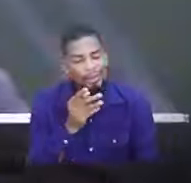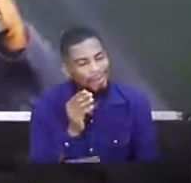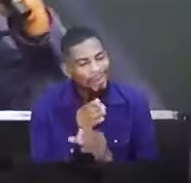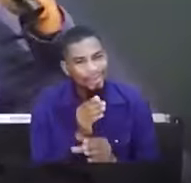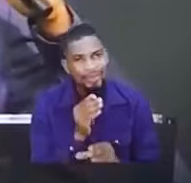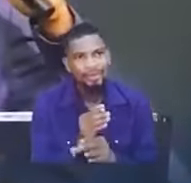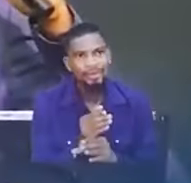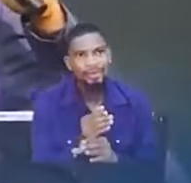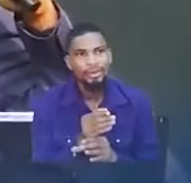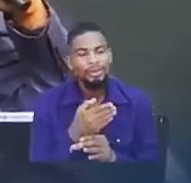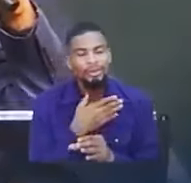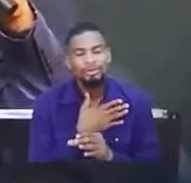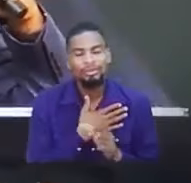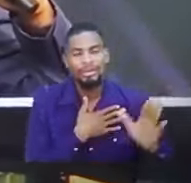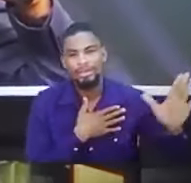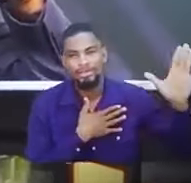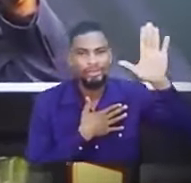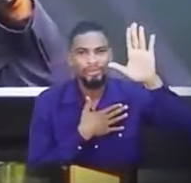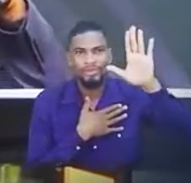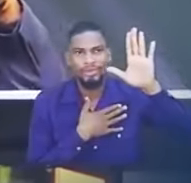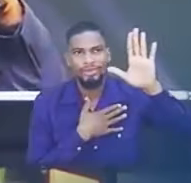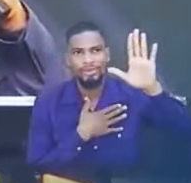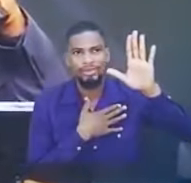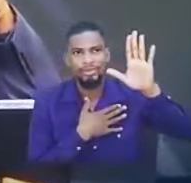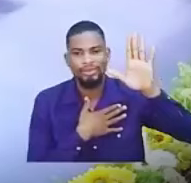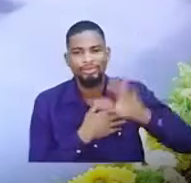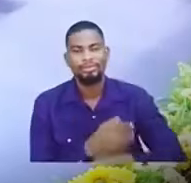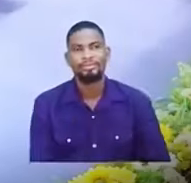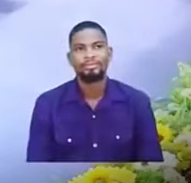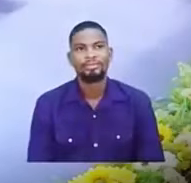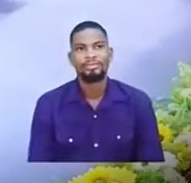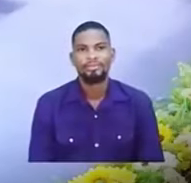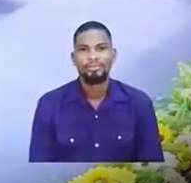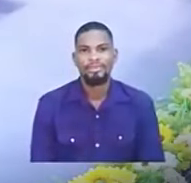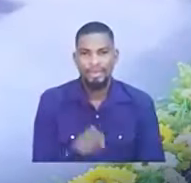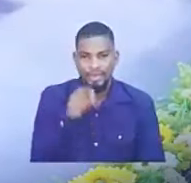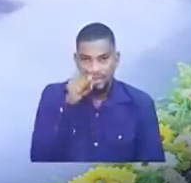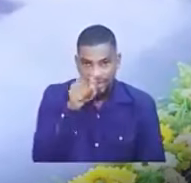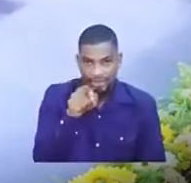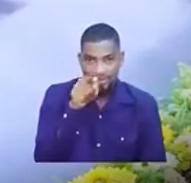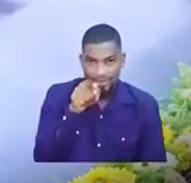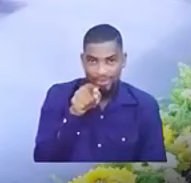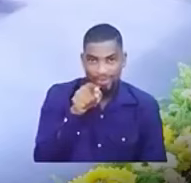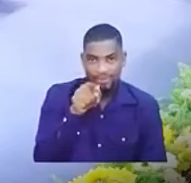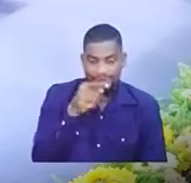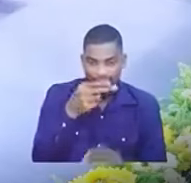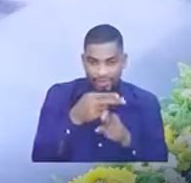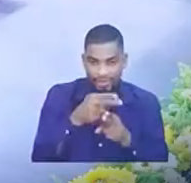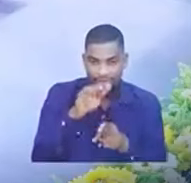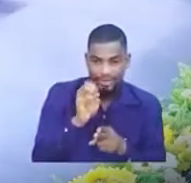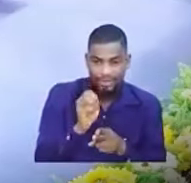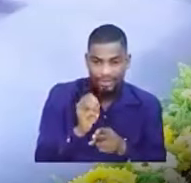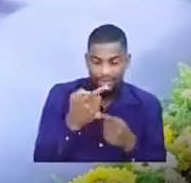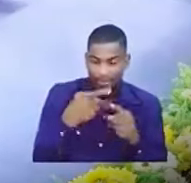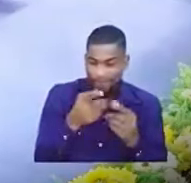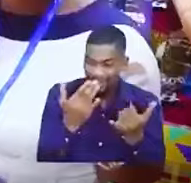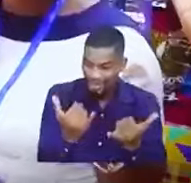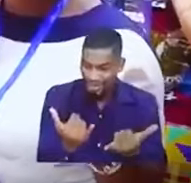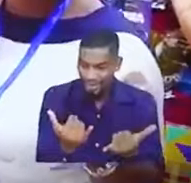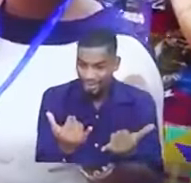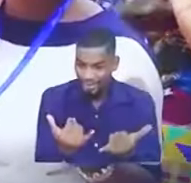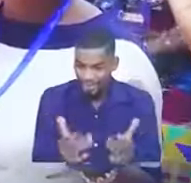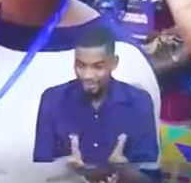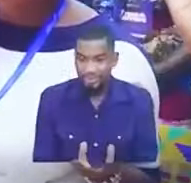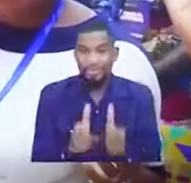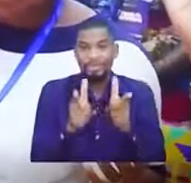Shall we just lift up your hands now? This is Joe. He would have been alive,